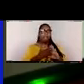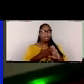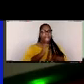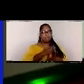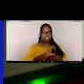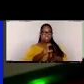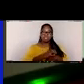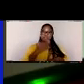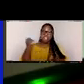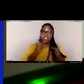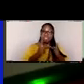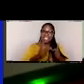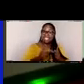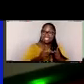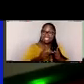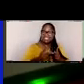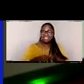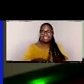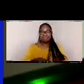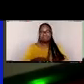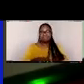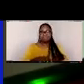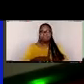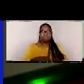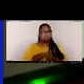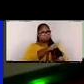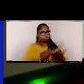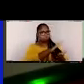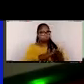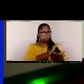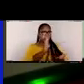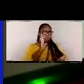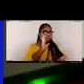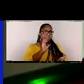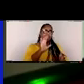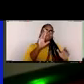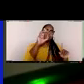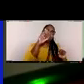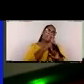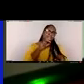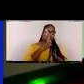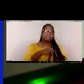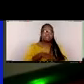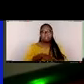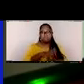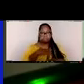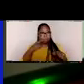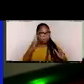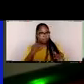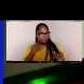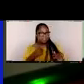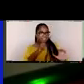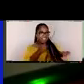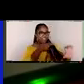facilities. I know that the school is going to be excellent, and my hope is that I will be able to join them one